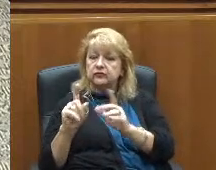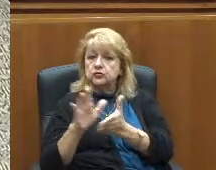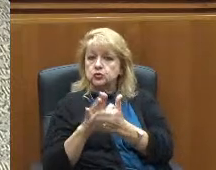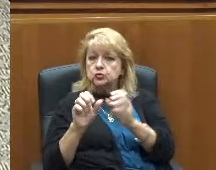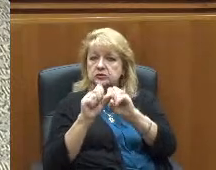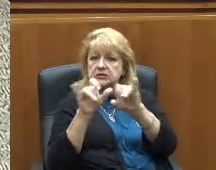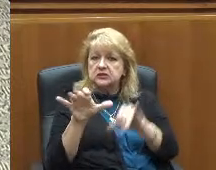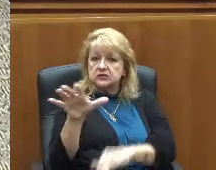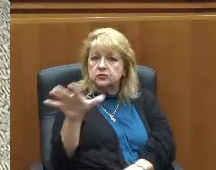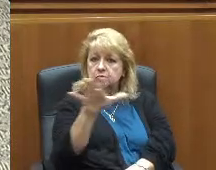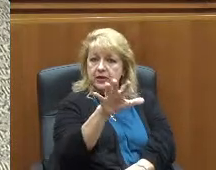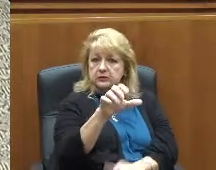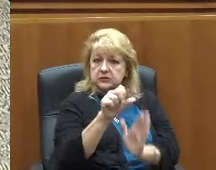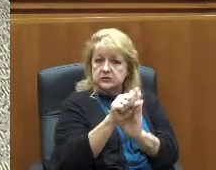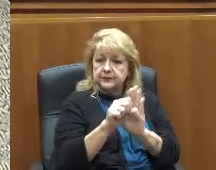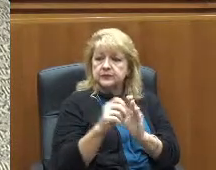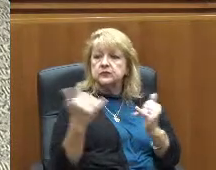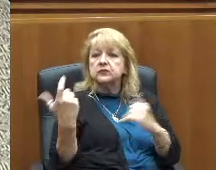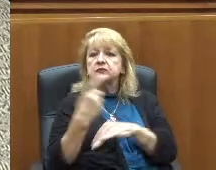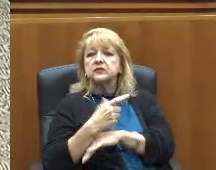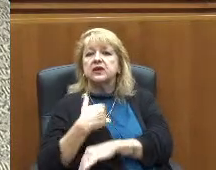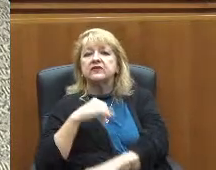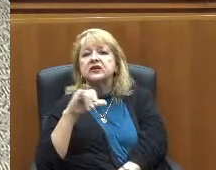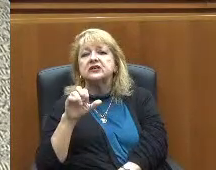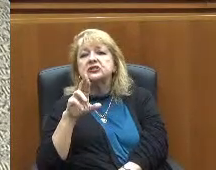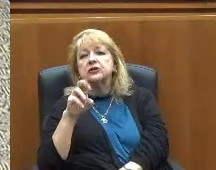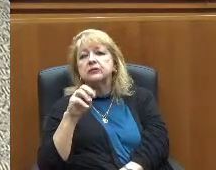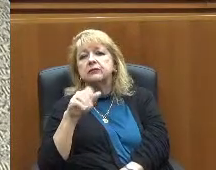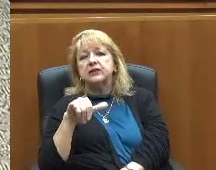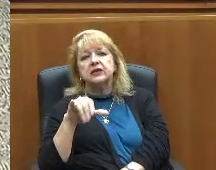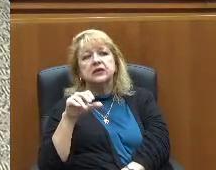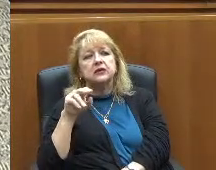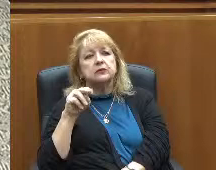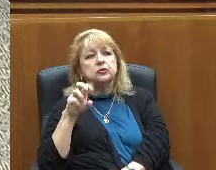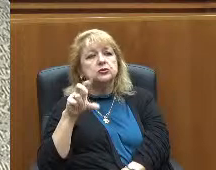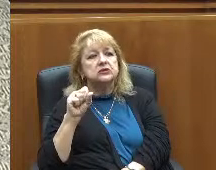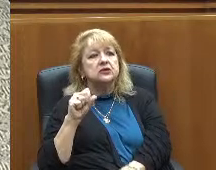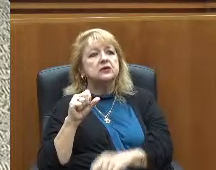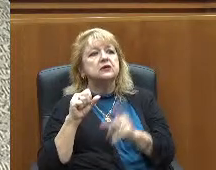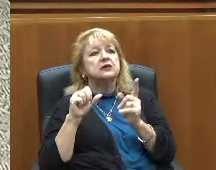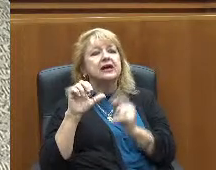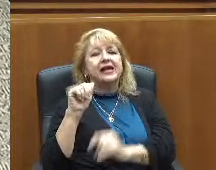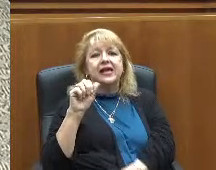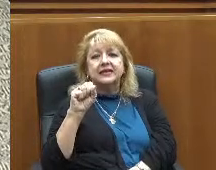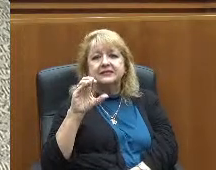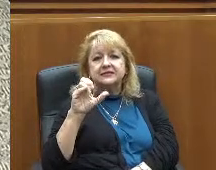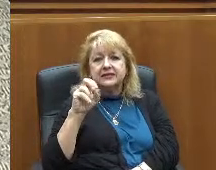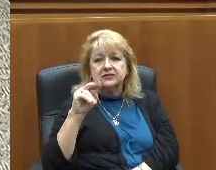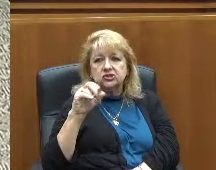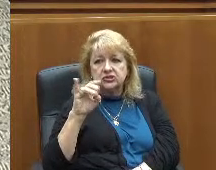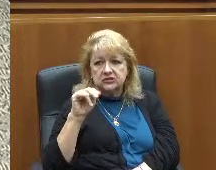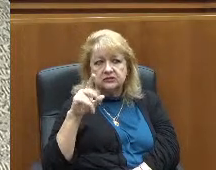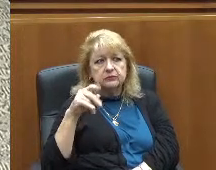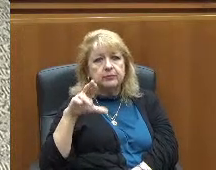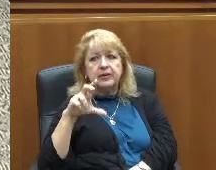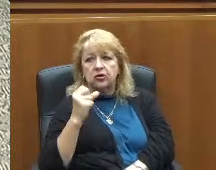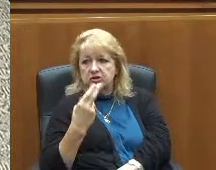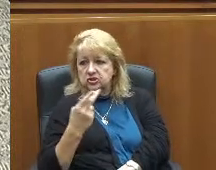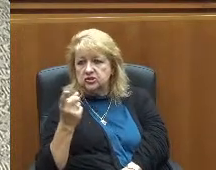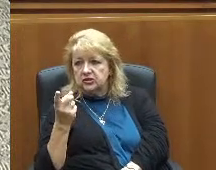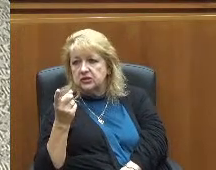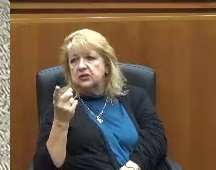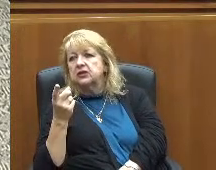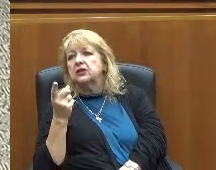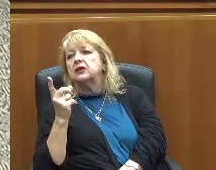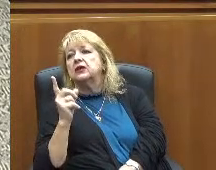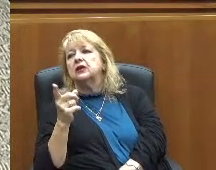state. We have with us today Jeremy Hughes from Ascension Parish, who is going to come and share a bit of